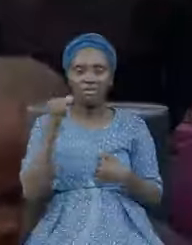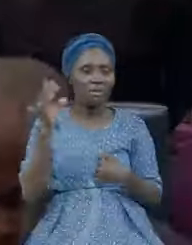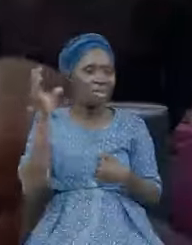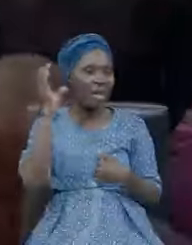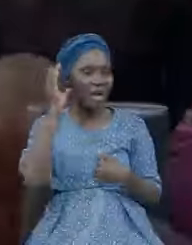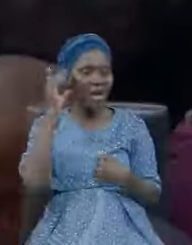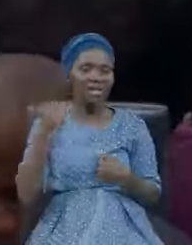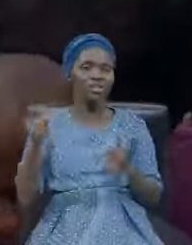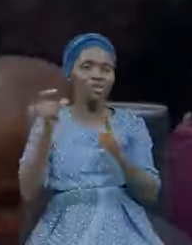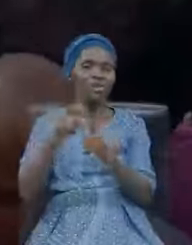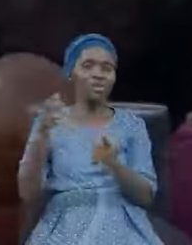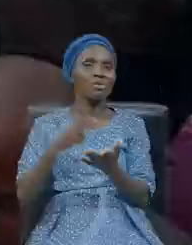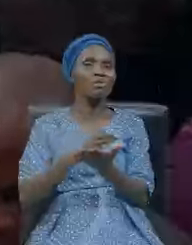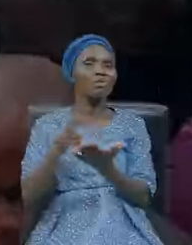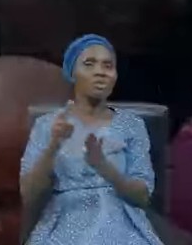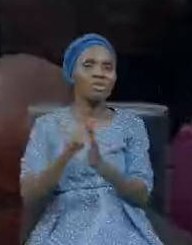they persecute you,